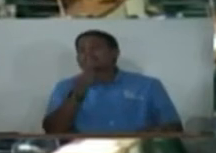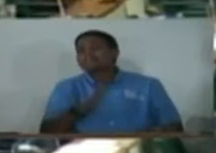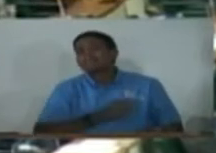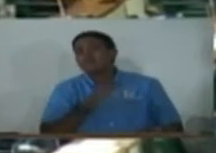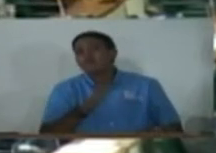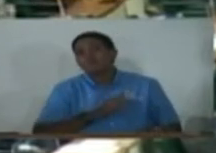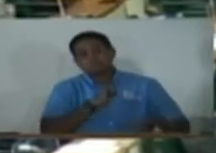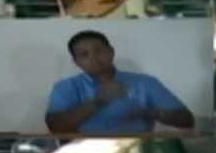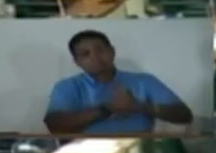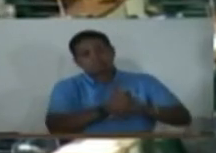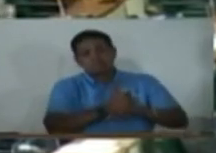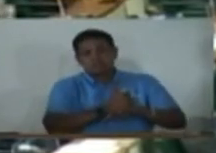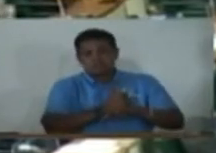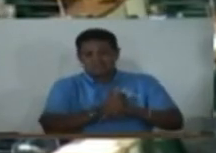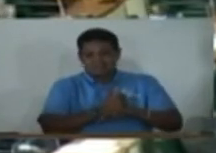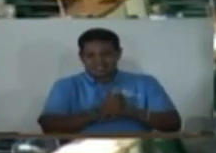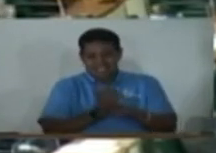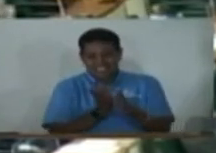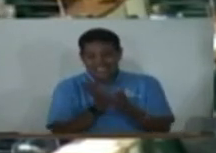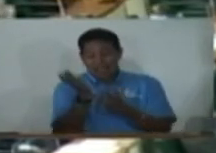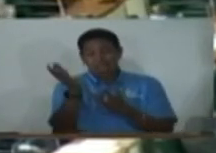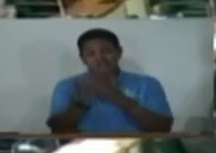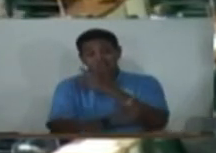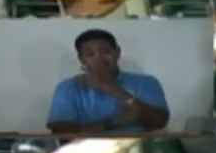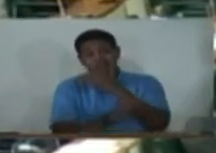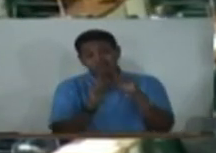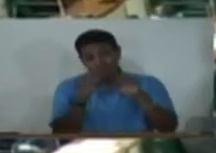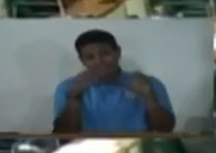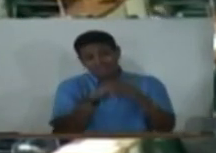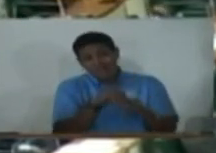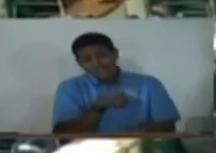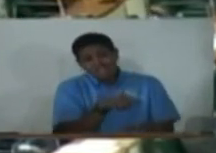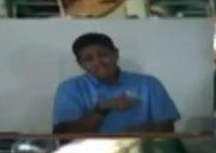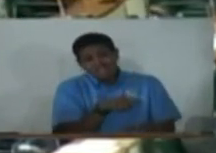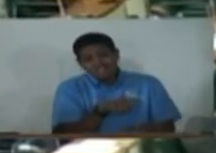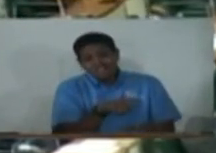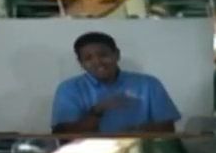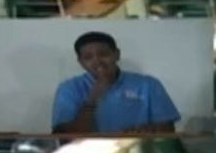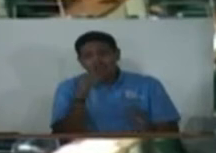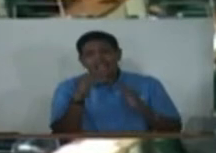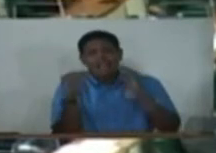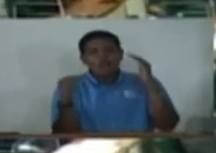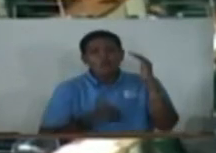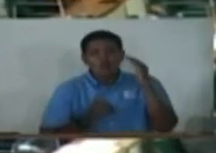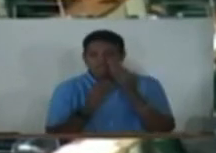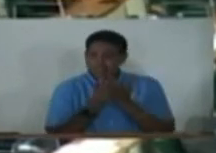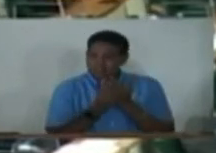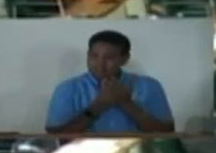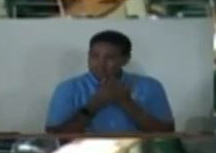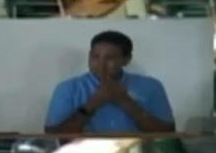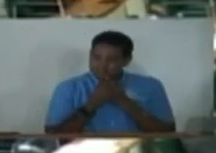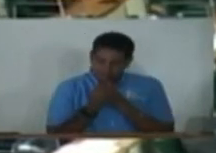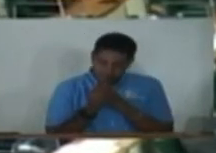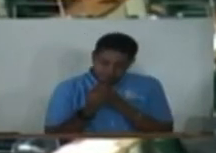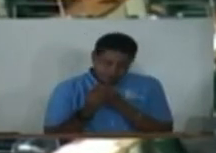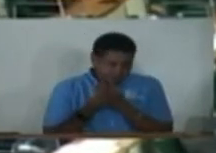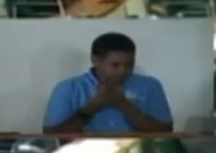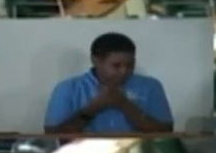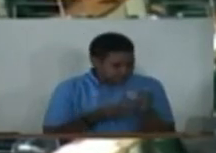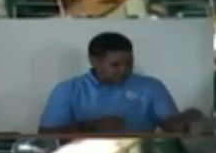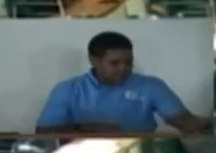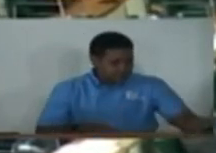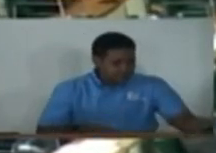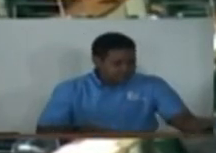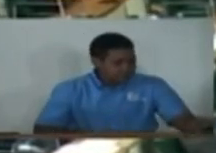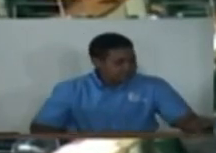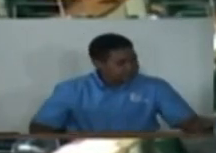informality as a dimension of poverty or inequality. But if you look at who is in the